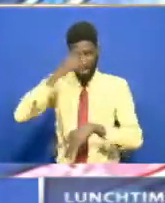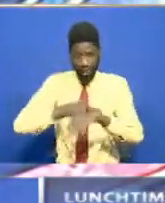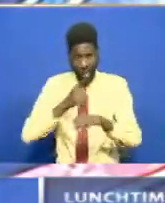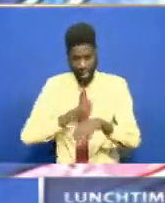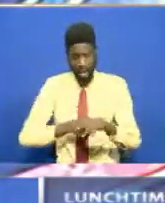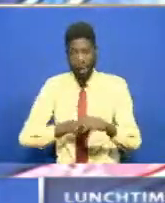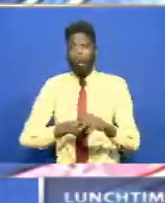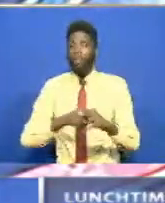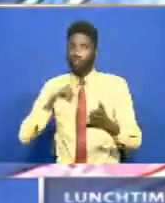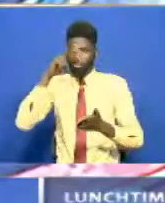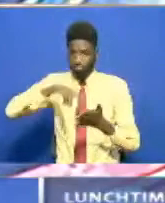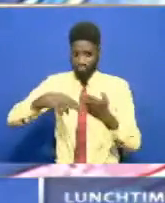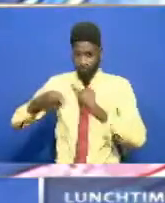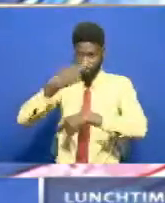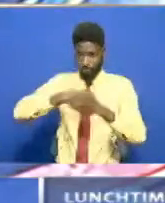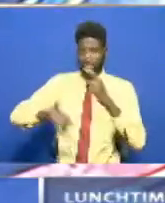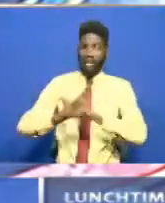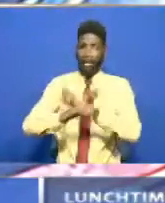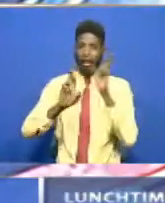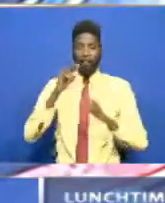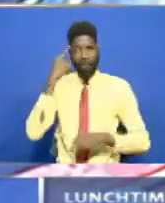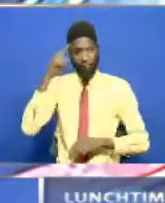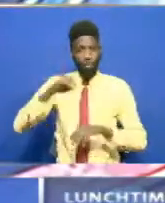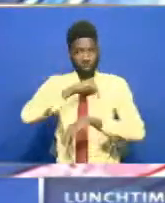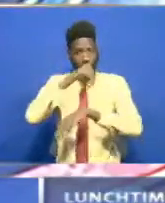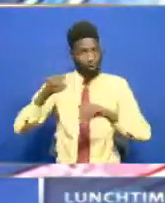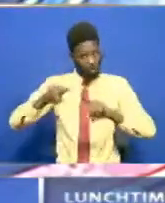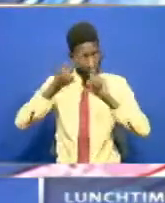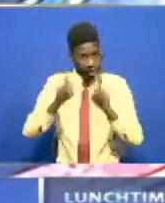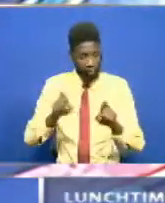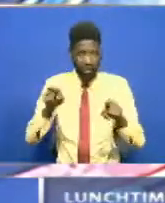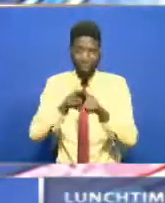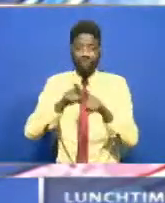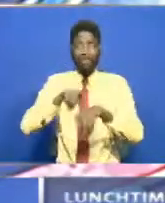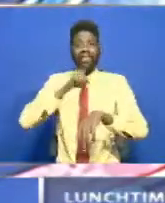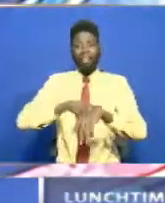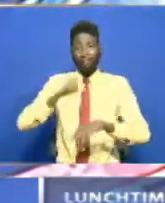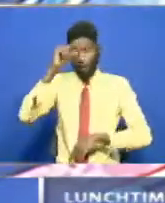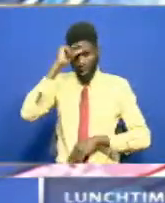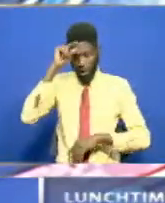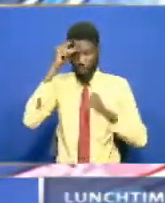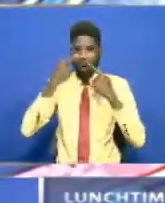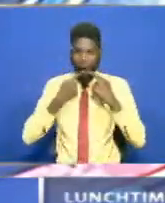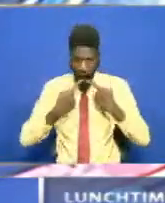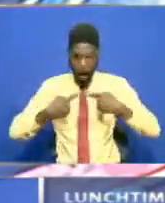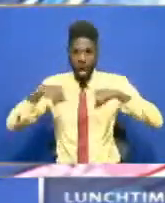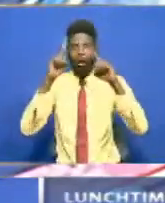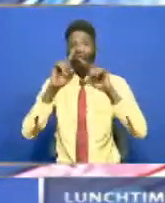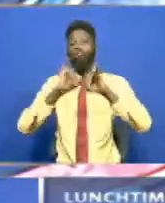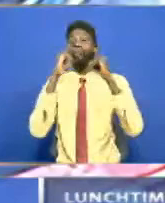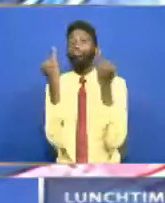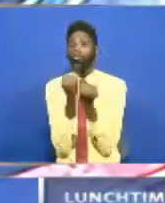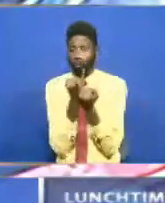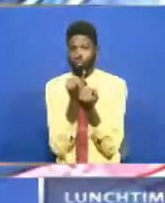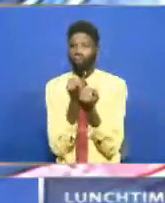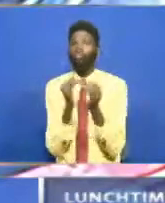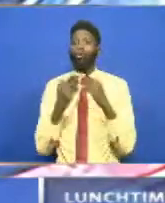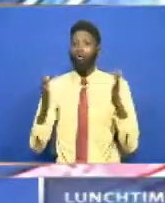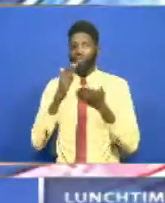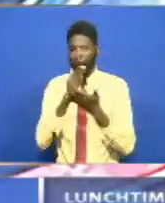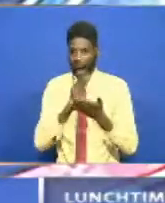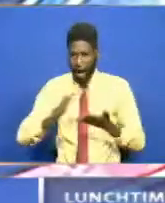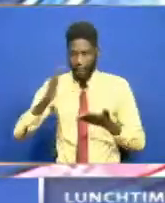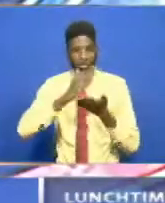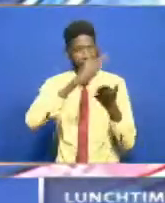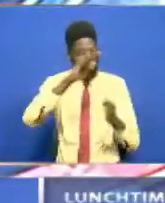exams, at a time when the country has also resumed the phased reopening of learning institutions. We've seen the grade 4